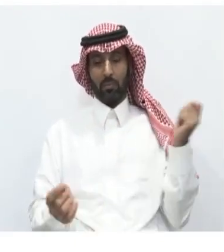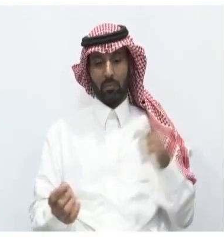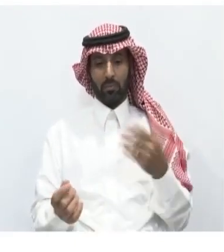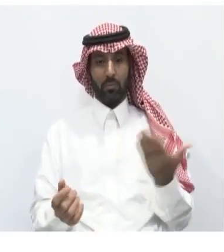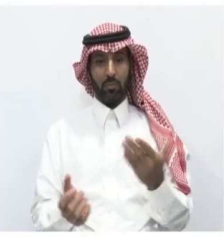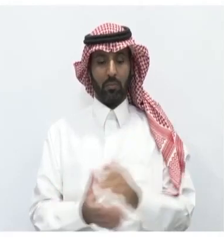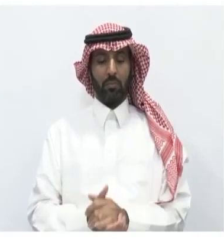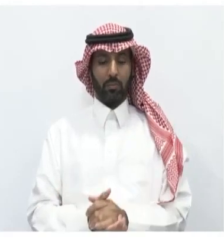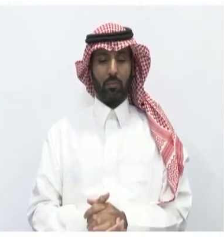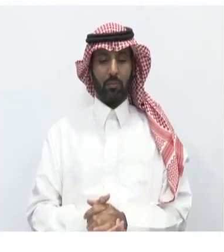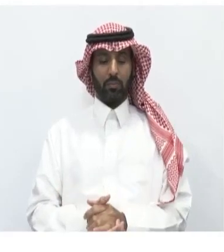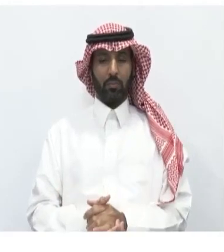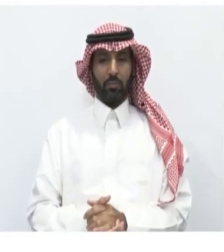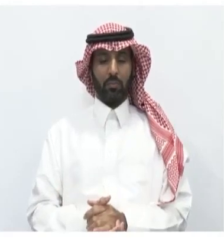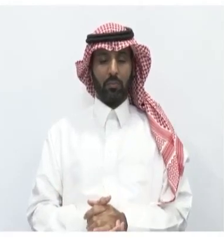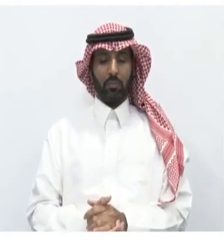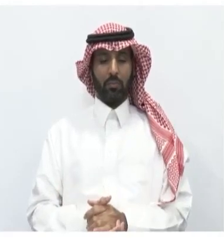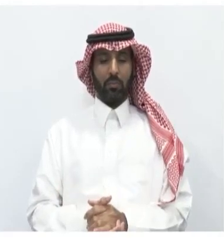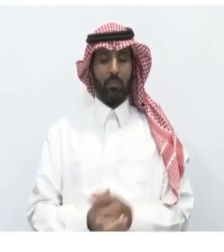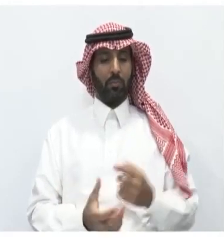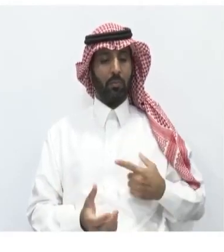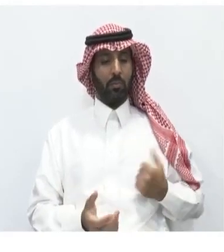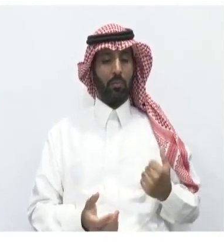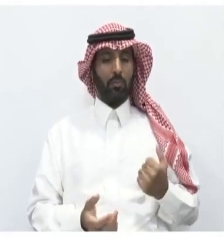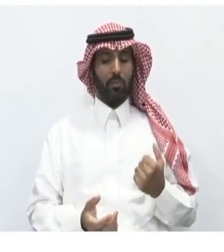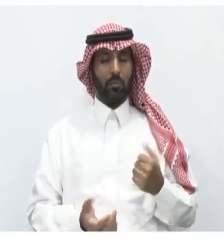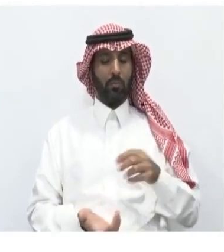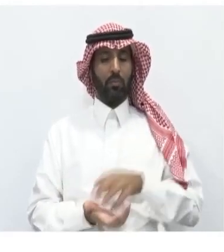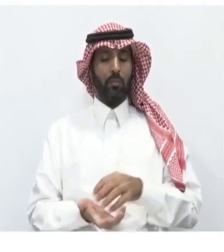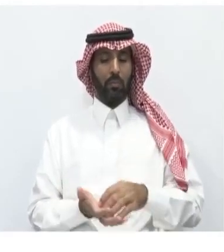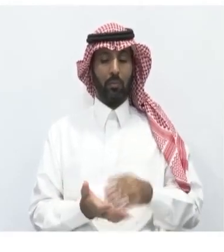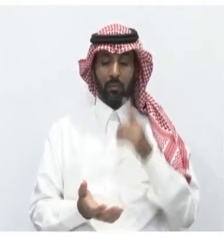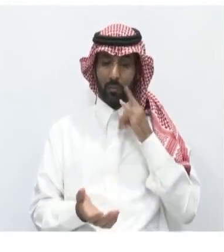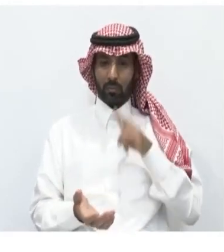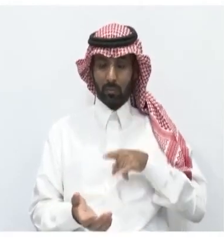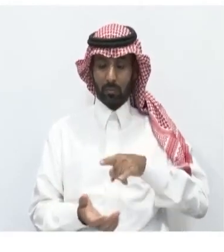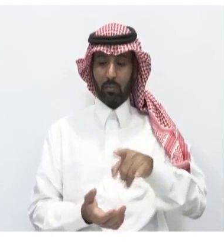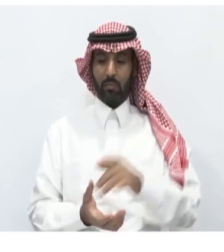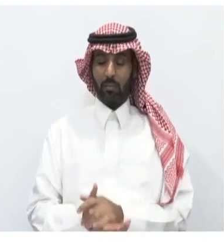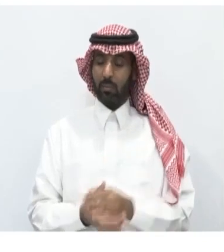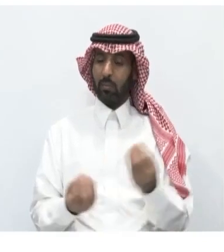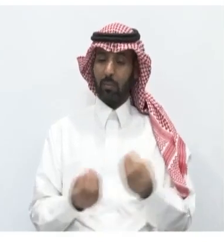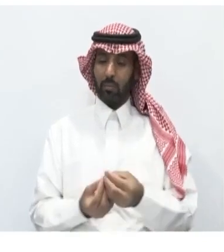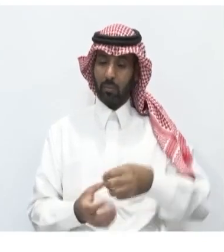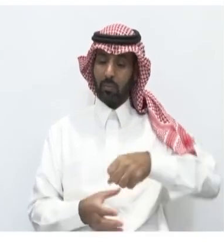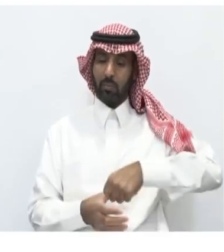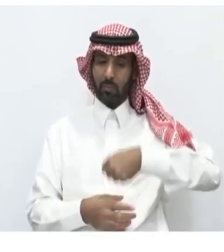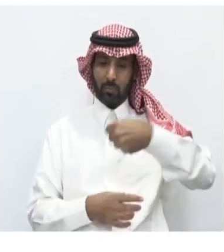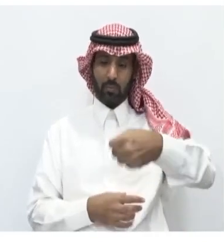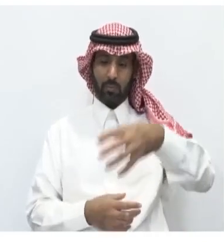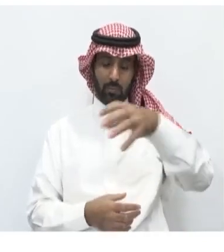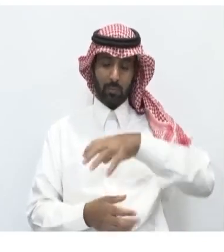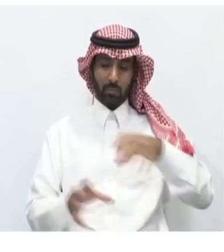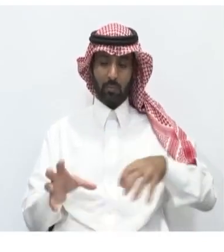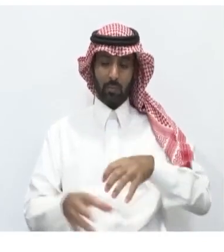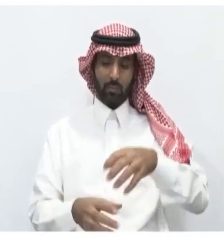today's lesson, the lesson objectives here. To name stuff to take along when you're traveling or backpacking,